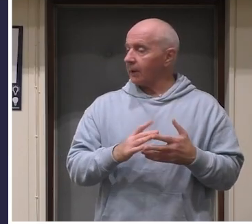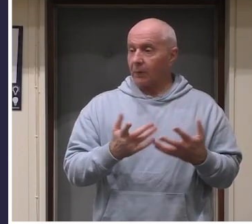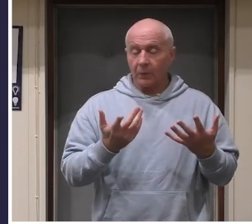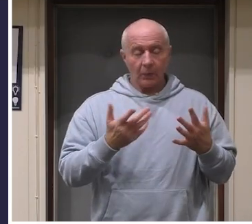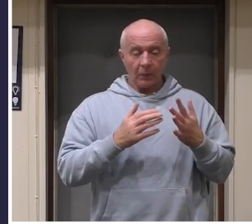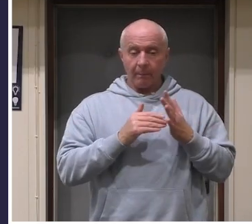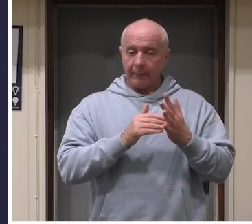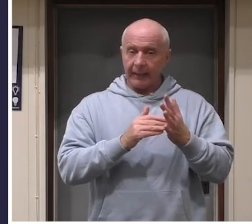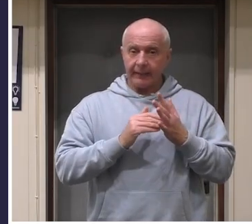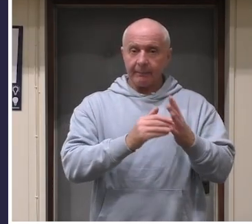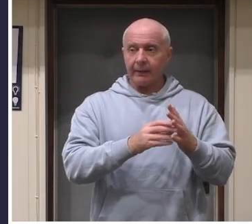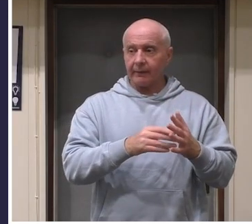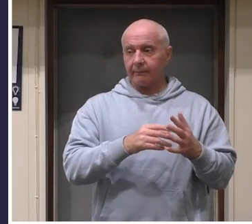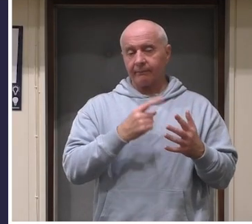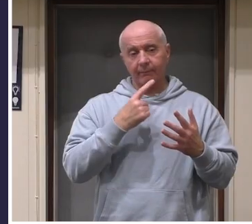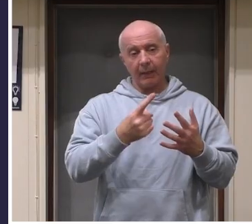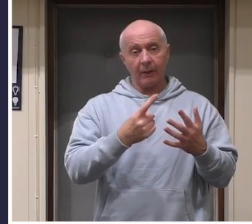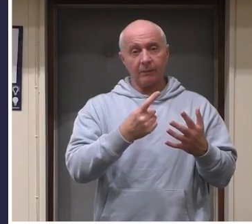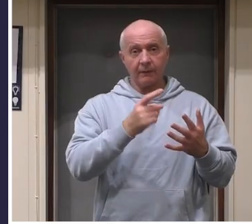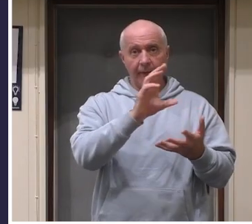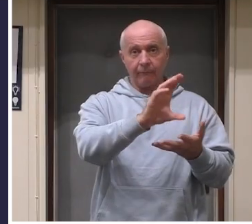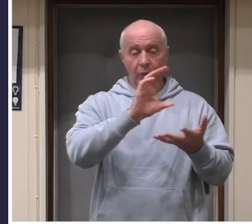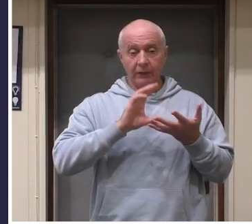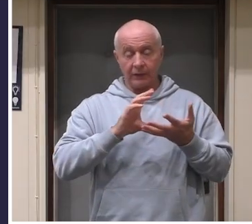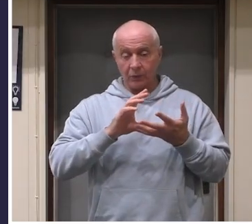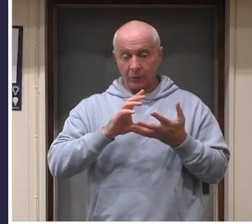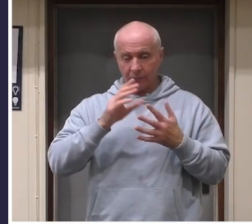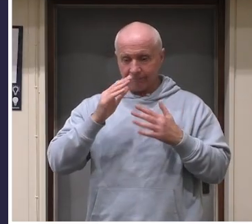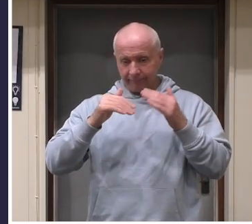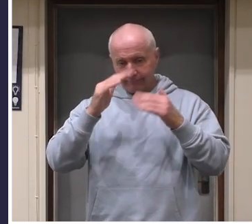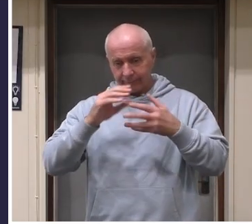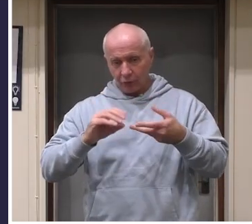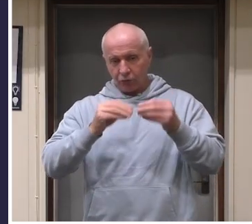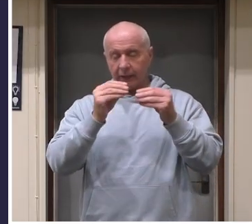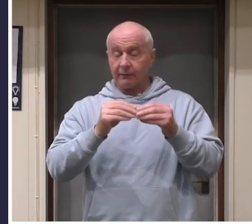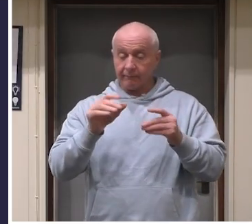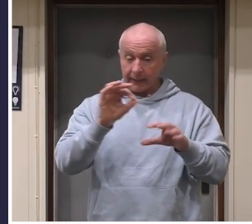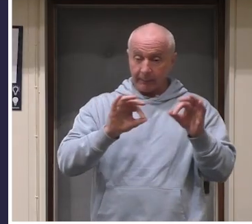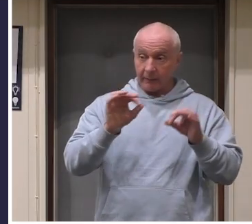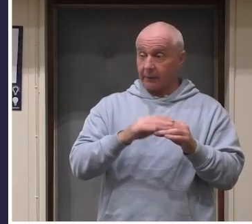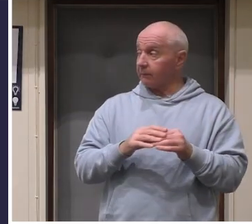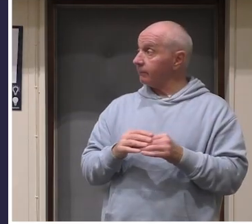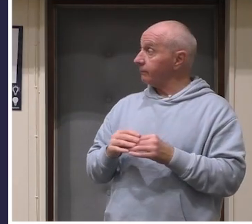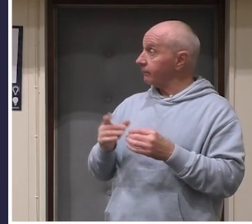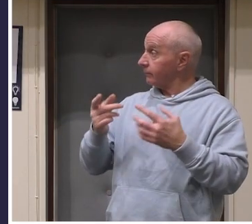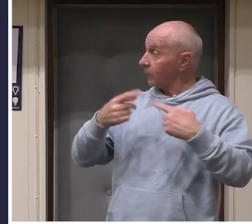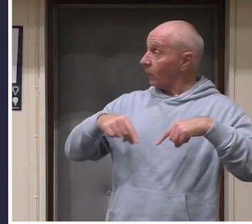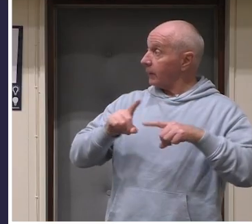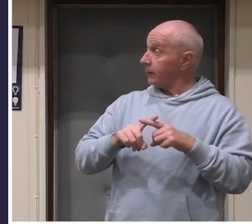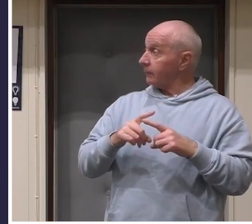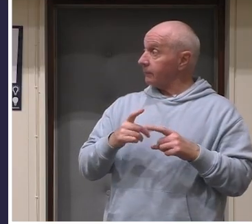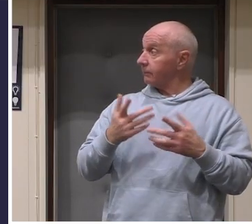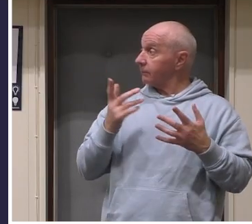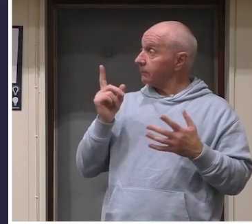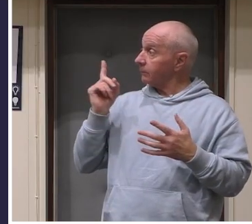build the equipment and the lab and the people needed to build these experiments. But that's what we're doing, and it's a